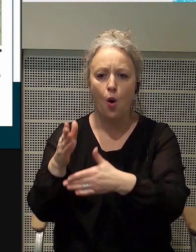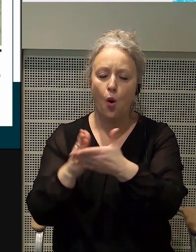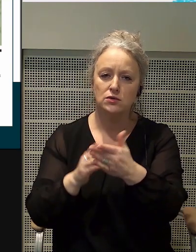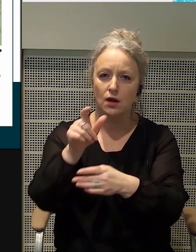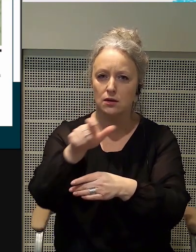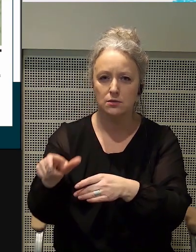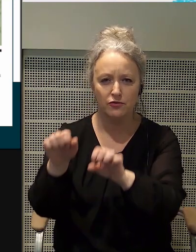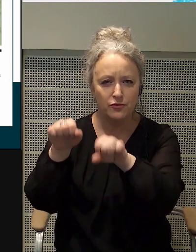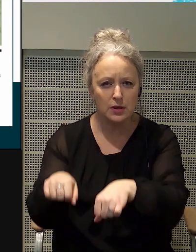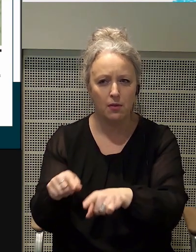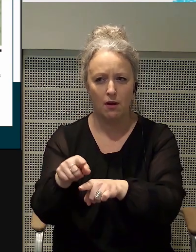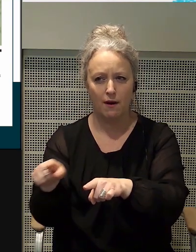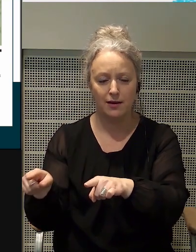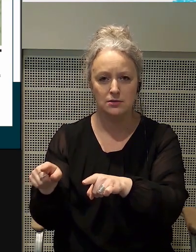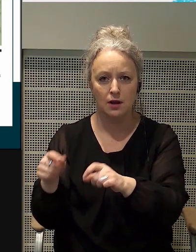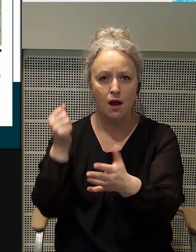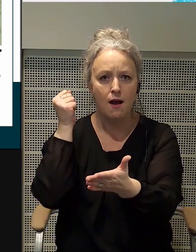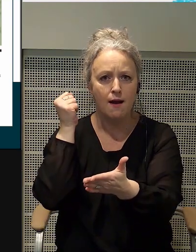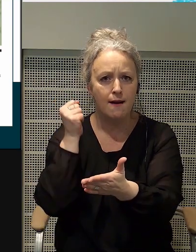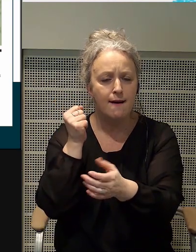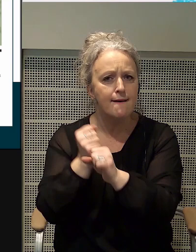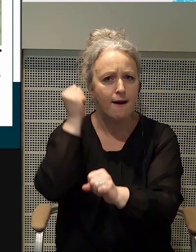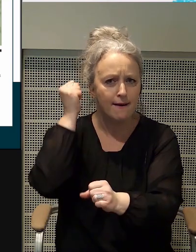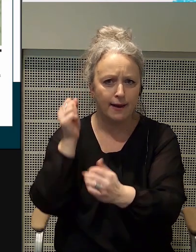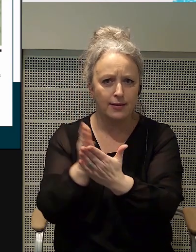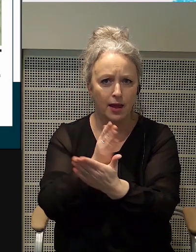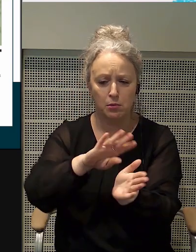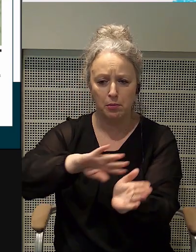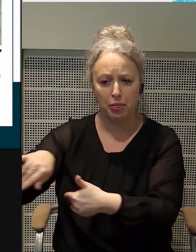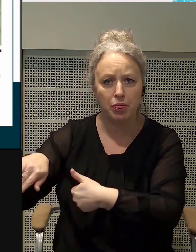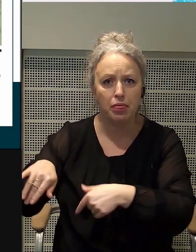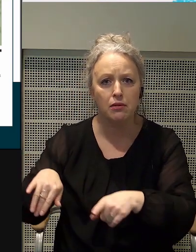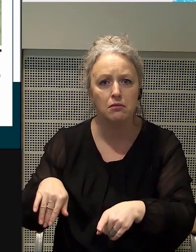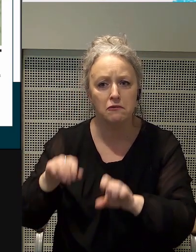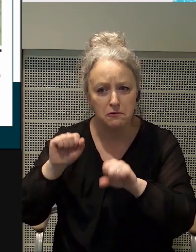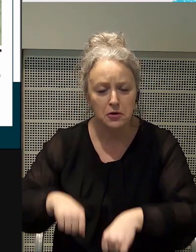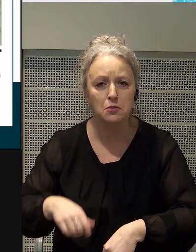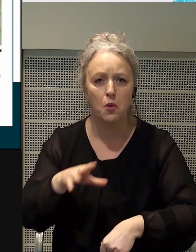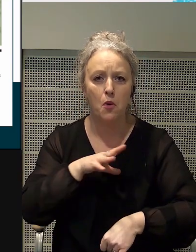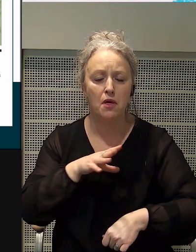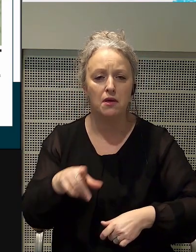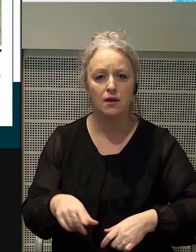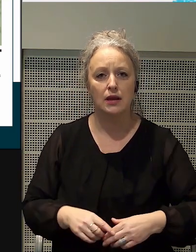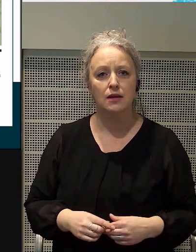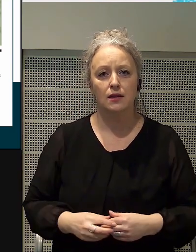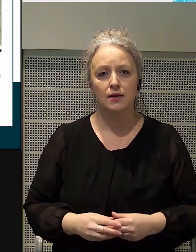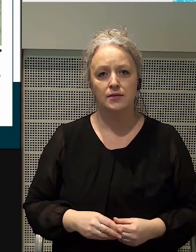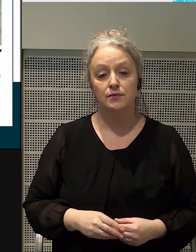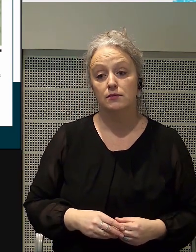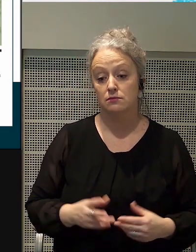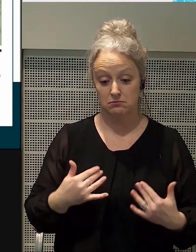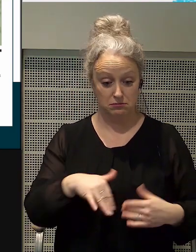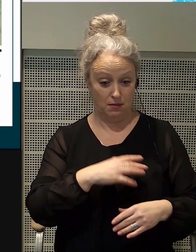natural protein, which really relaxed their diet and made life easier, we thought. It's effective in about 30%